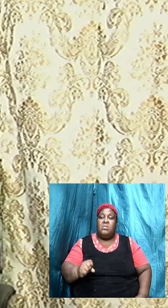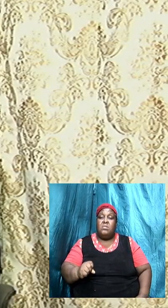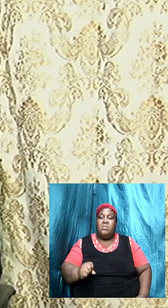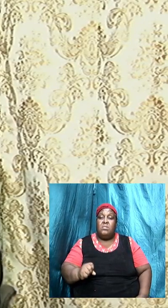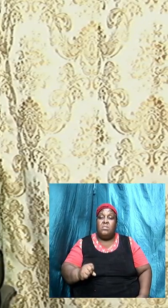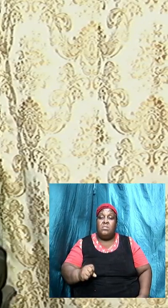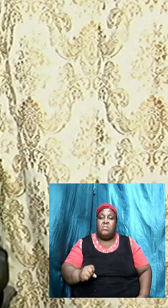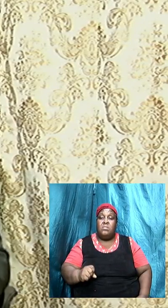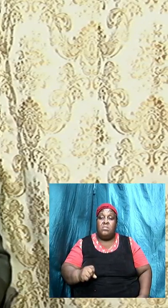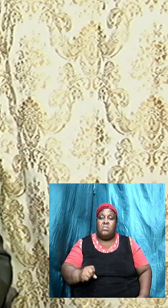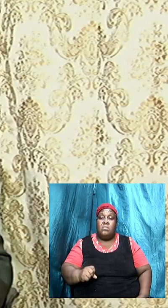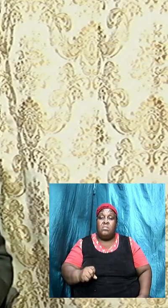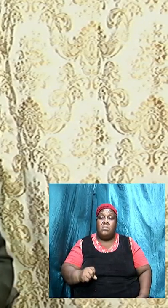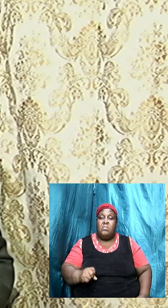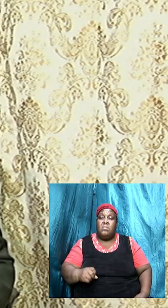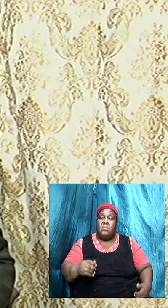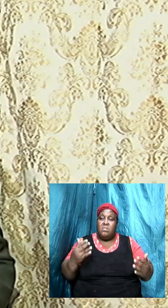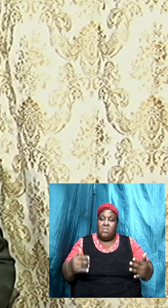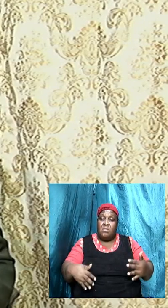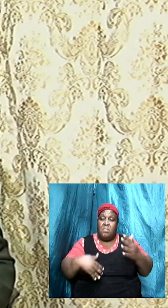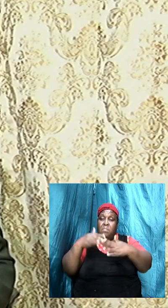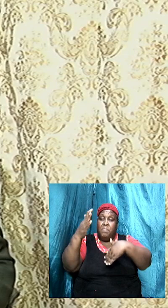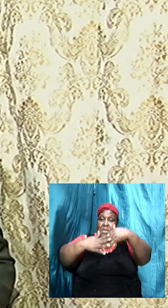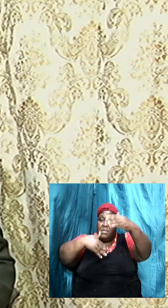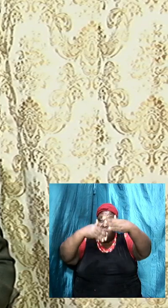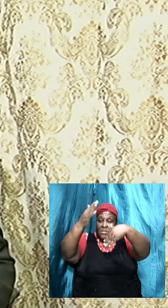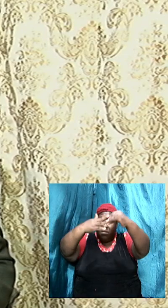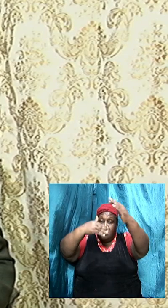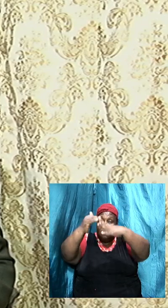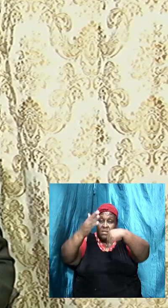As a matter of fact, they are presently building